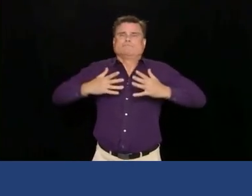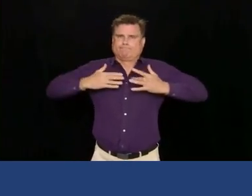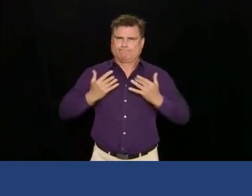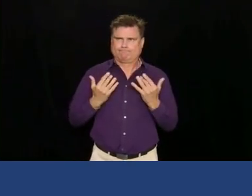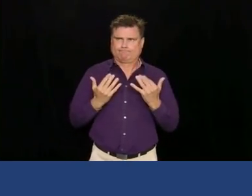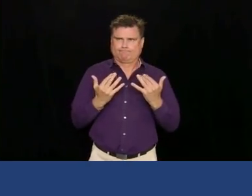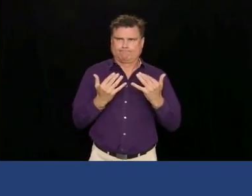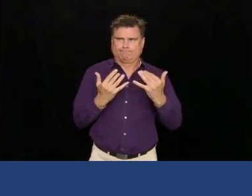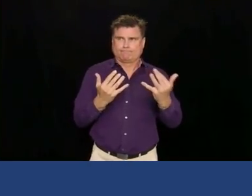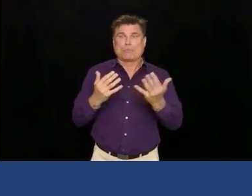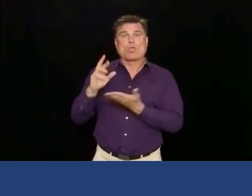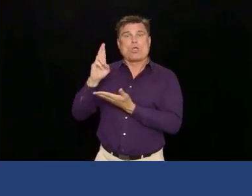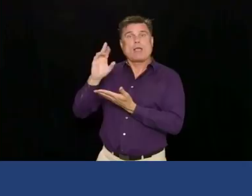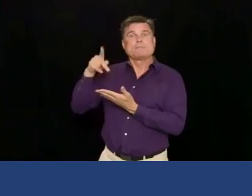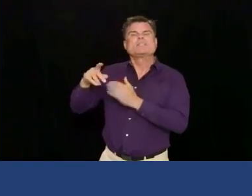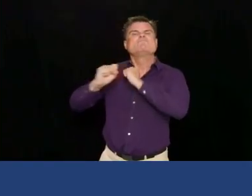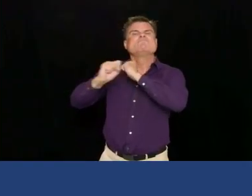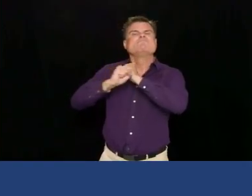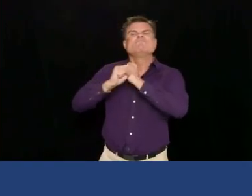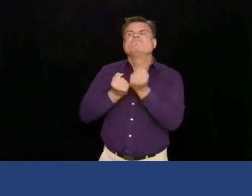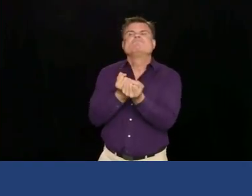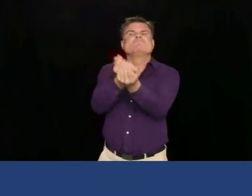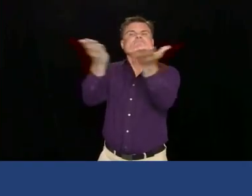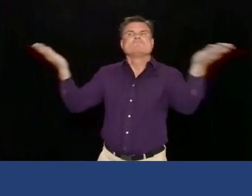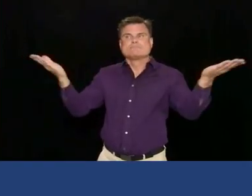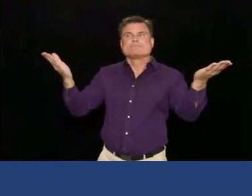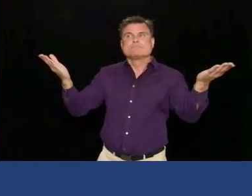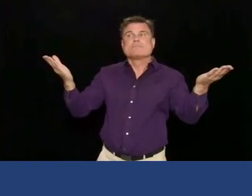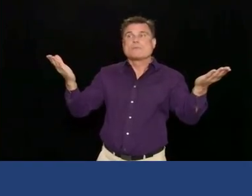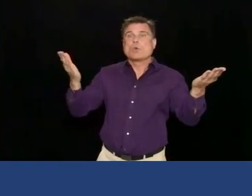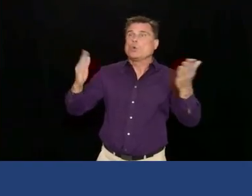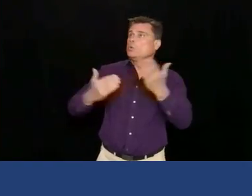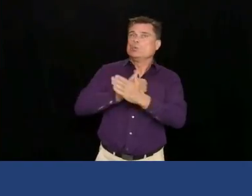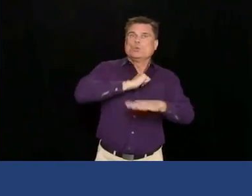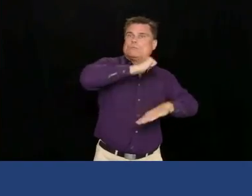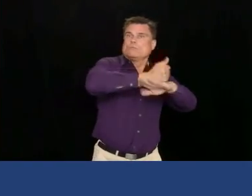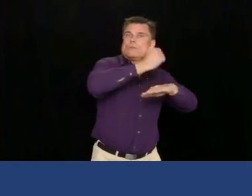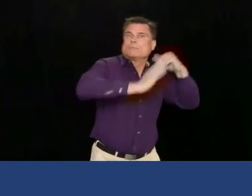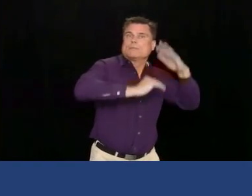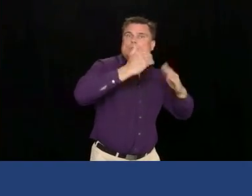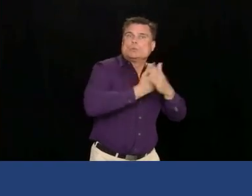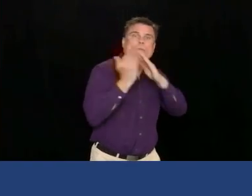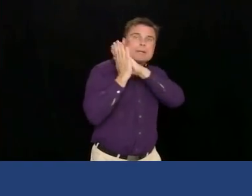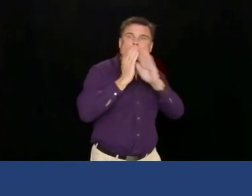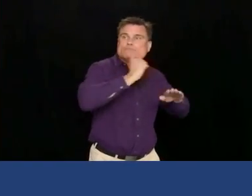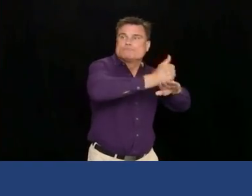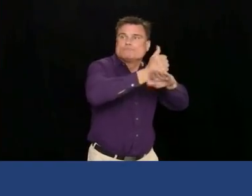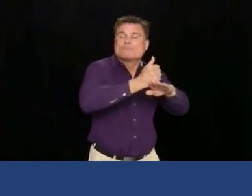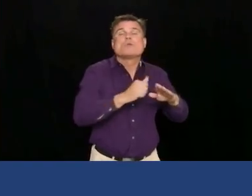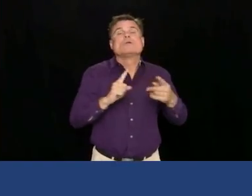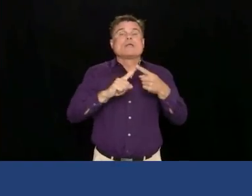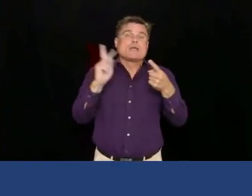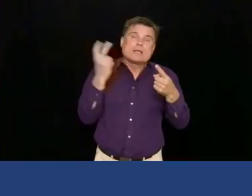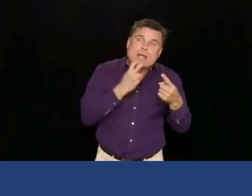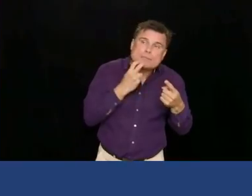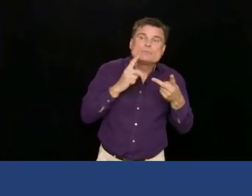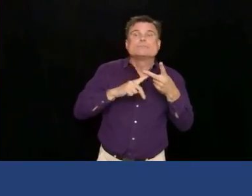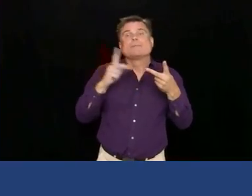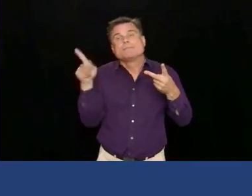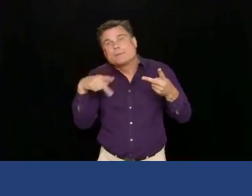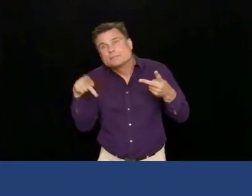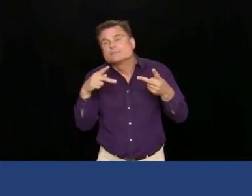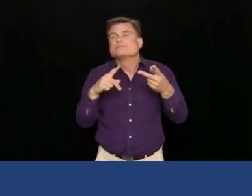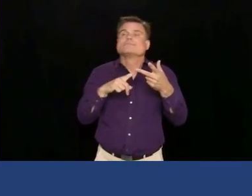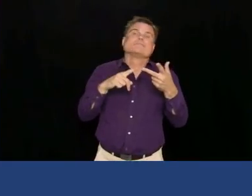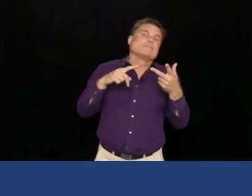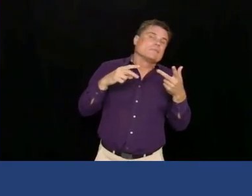and requests for proposals will be released today for new beds in Kamloops, Kelowna, Vernon, Penticton and Nelson.